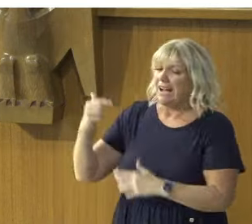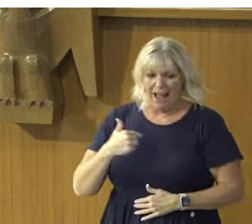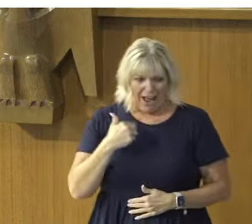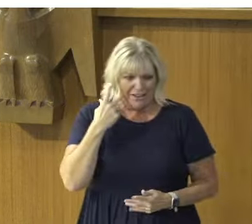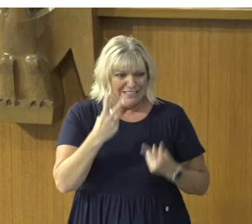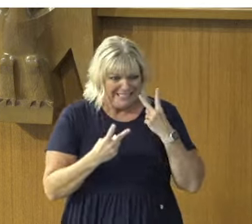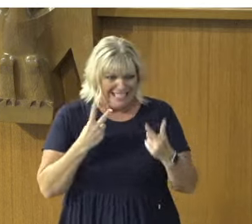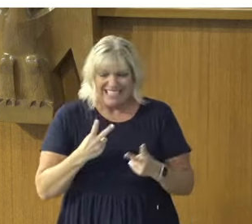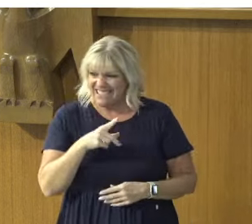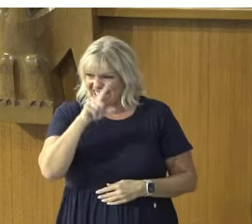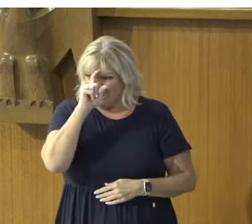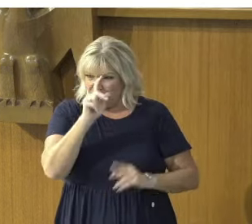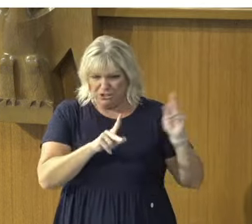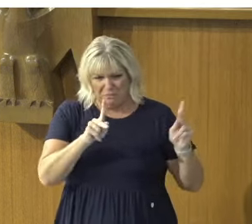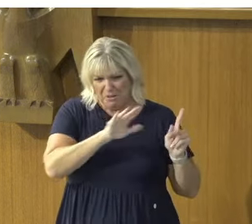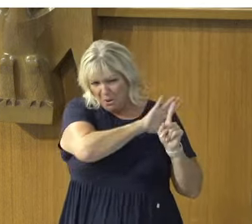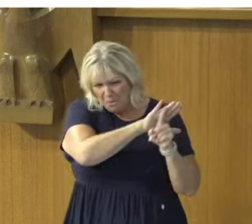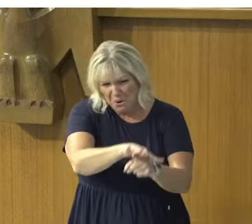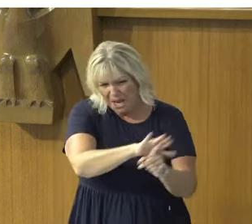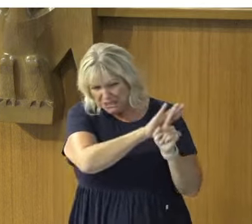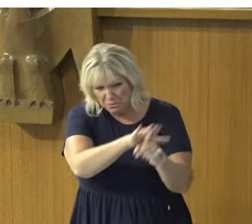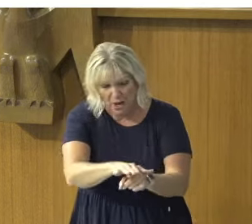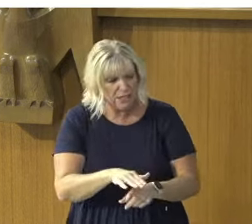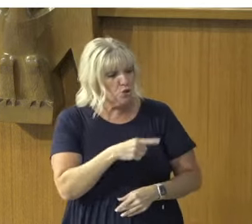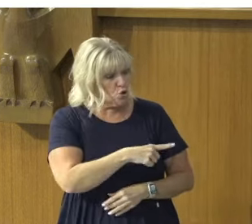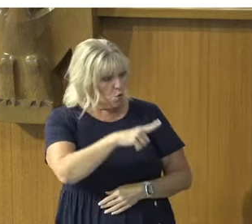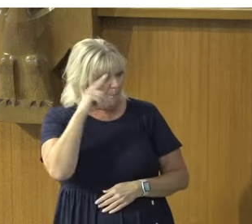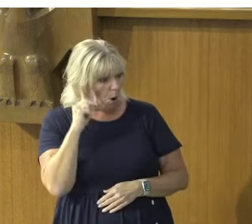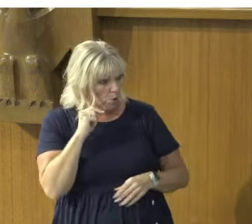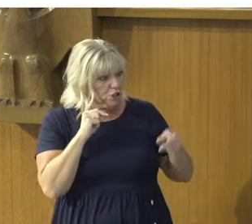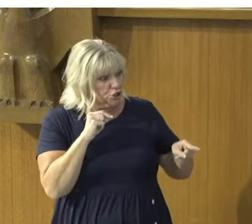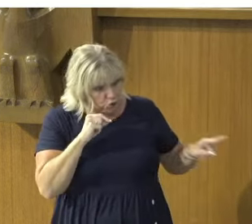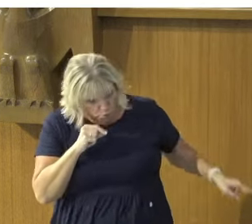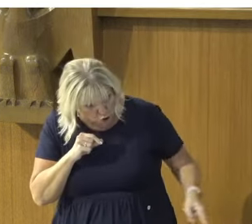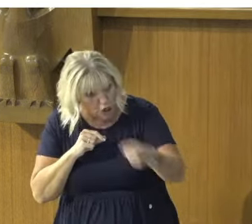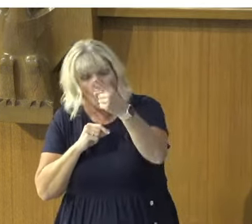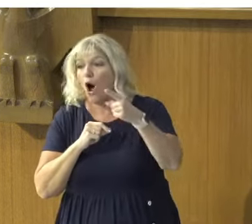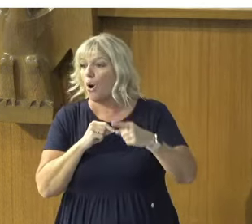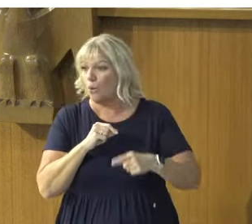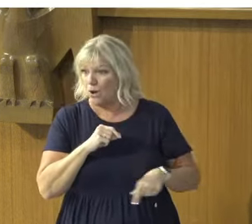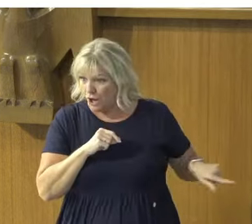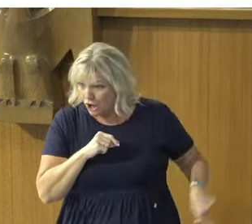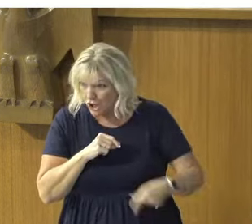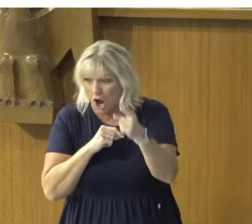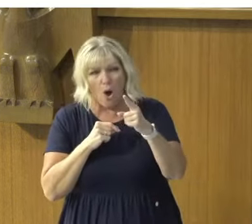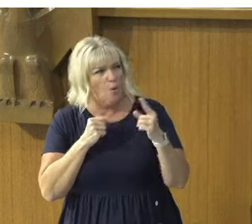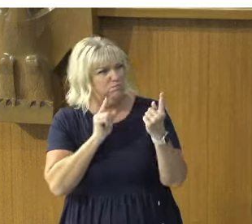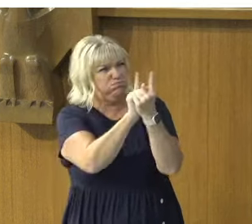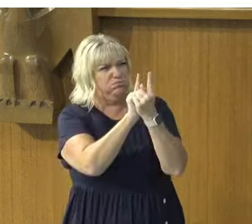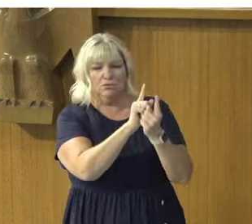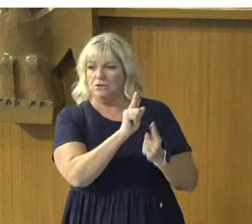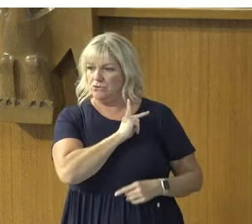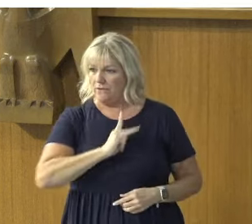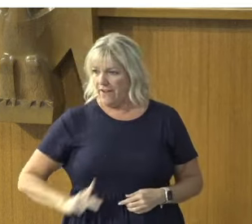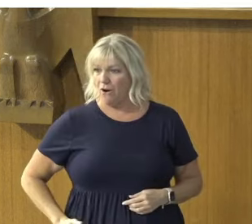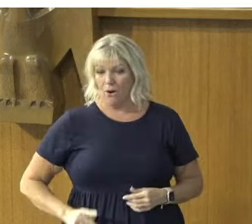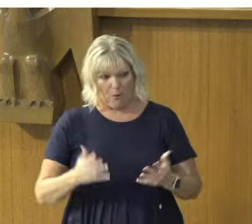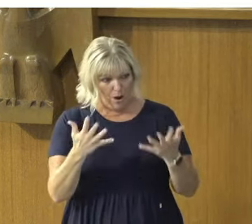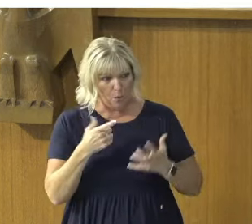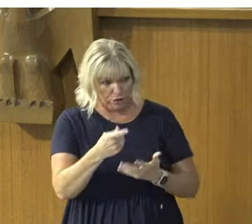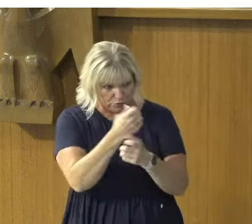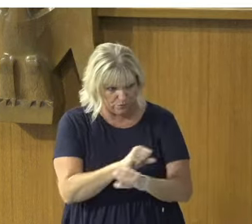how the Egyptians oppress them. Now go, I am sending you to Pharaoh to bring my people, the Israelites, out of Egypt.